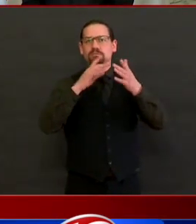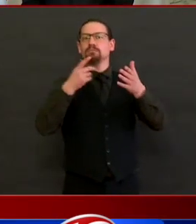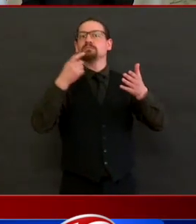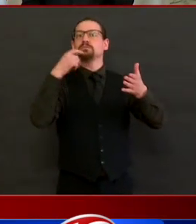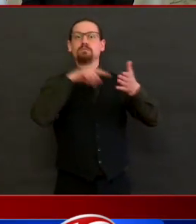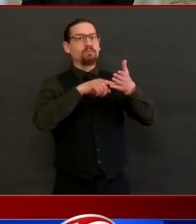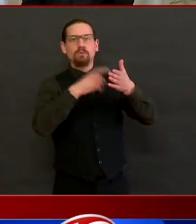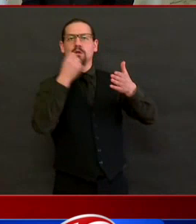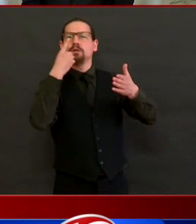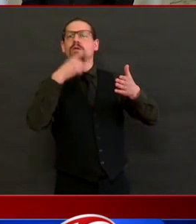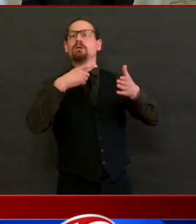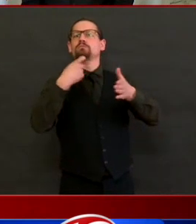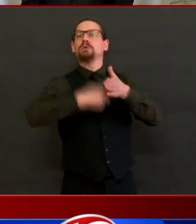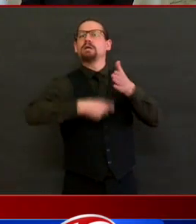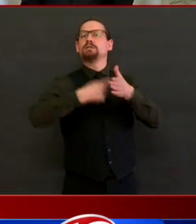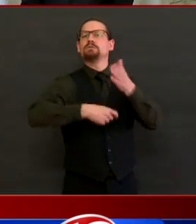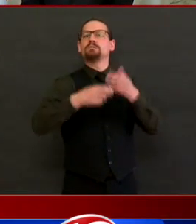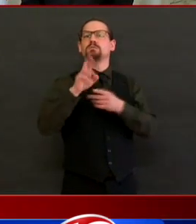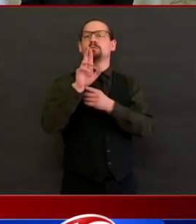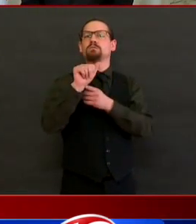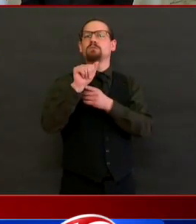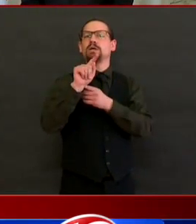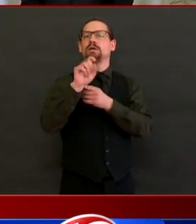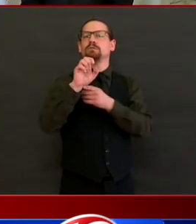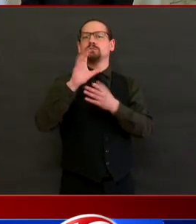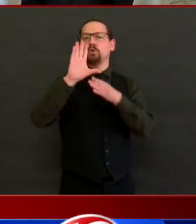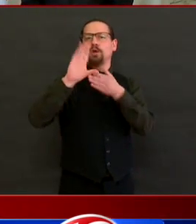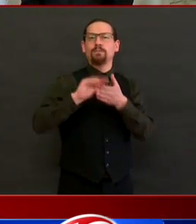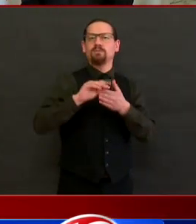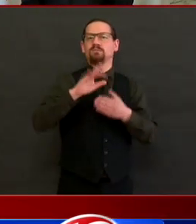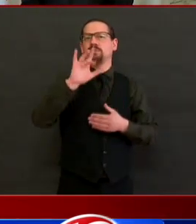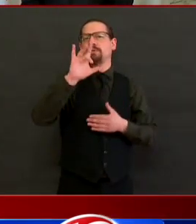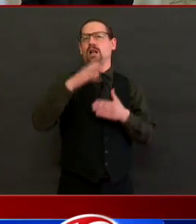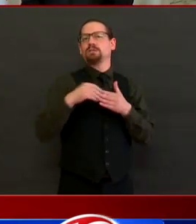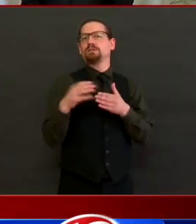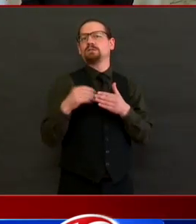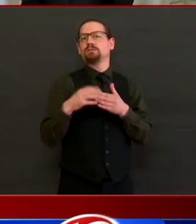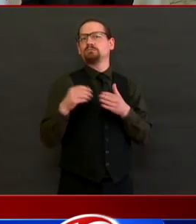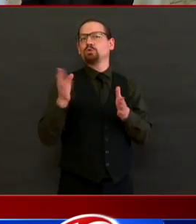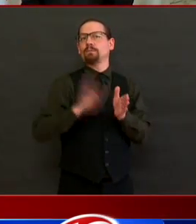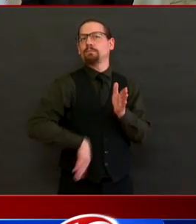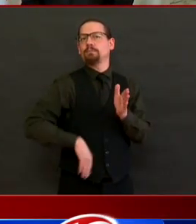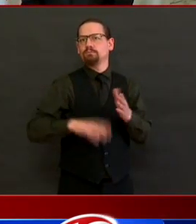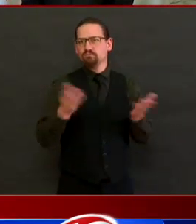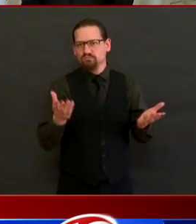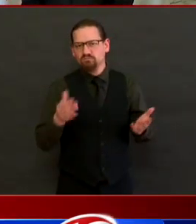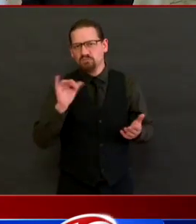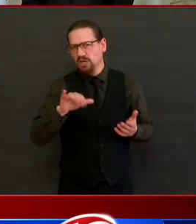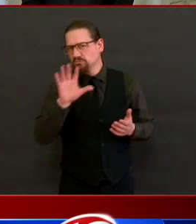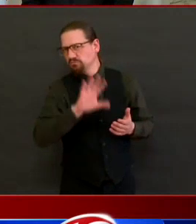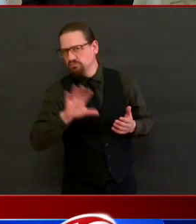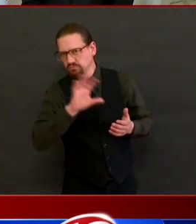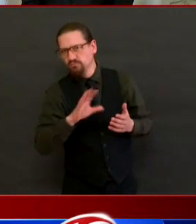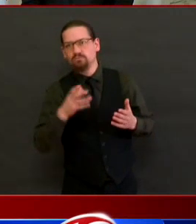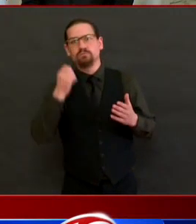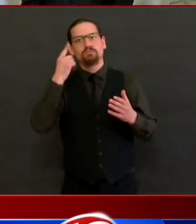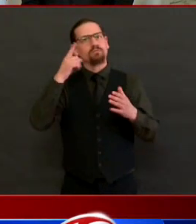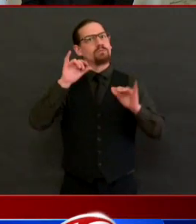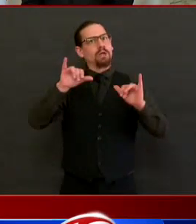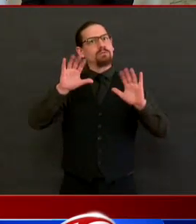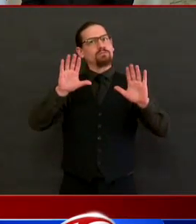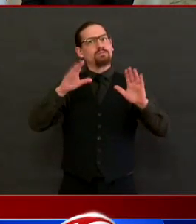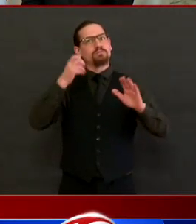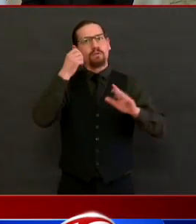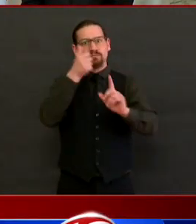night. And this is part of the broader effort that I'm describing. If you are a frontline